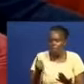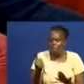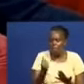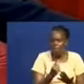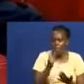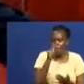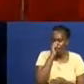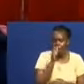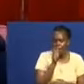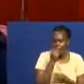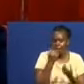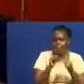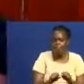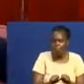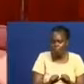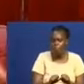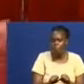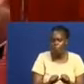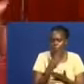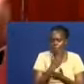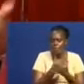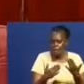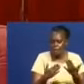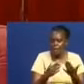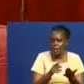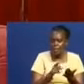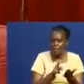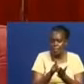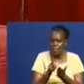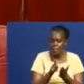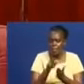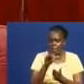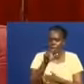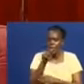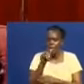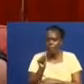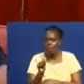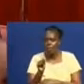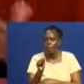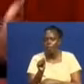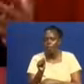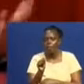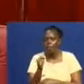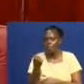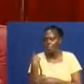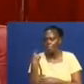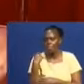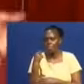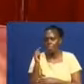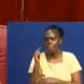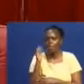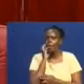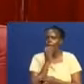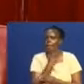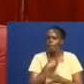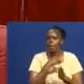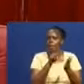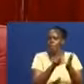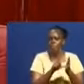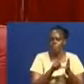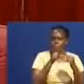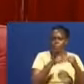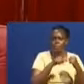come to Aga Khan. They can't, some of them can't afford Kenyatta. You saw the other day, Kenyatta has a debt